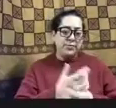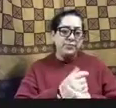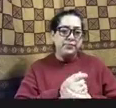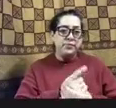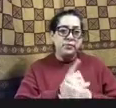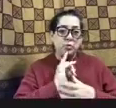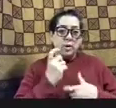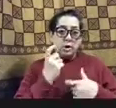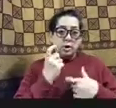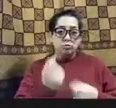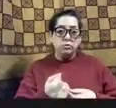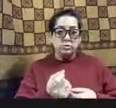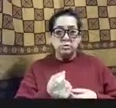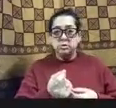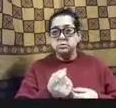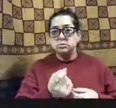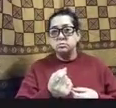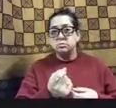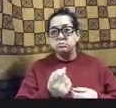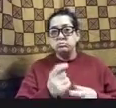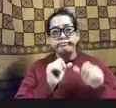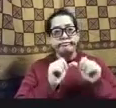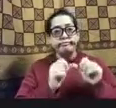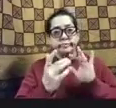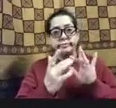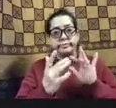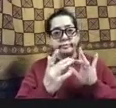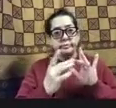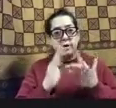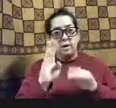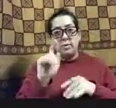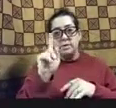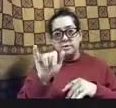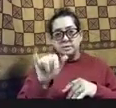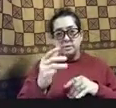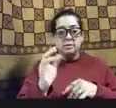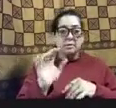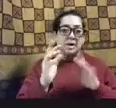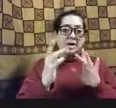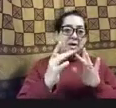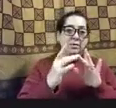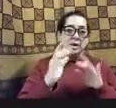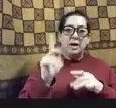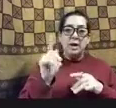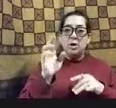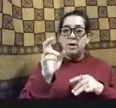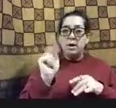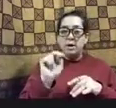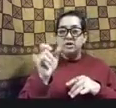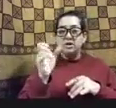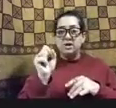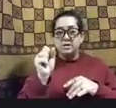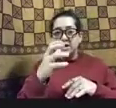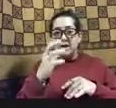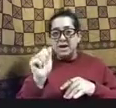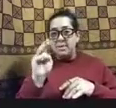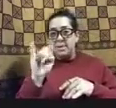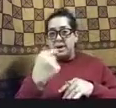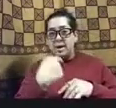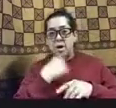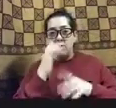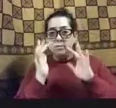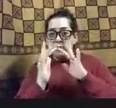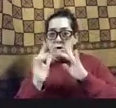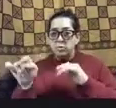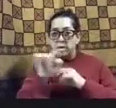you're interested, keep in touch with Betsy and keep in touch with Karin, and Jess and Amy and I will be in touch with them.